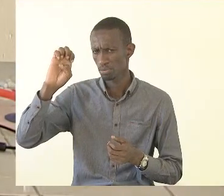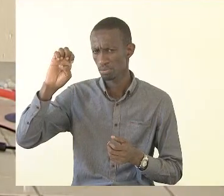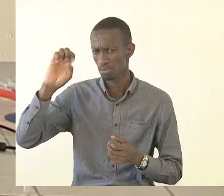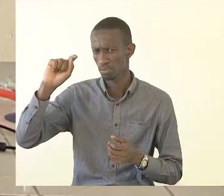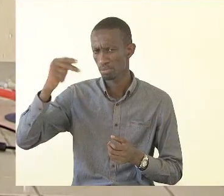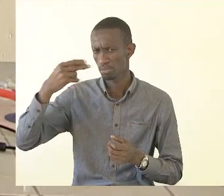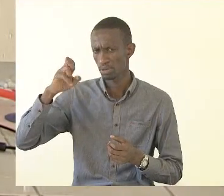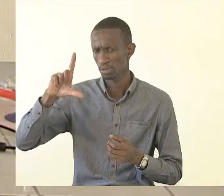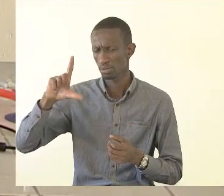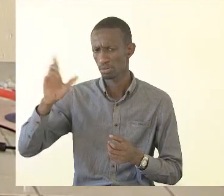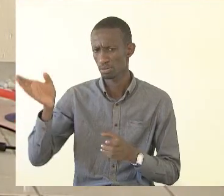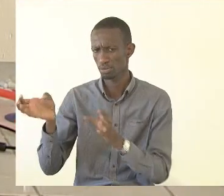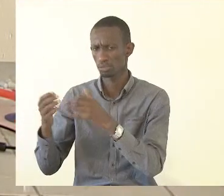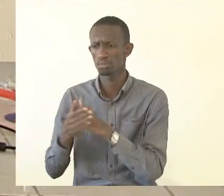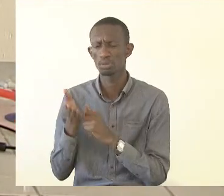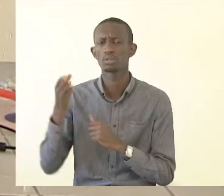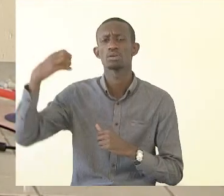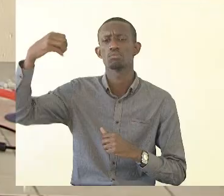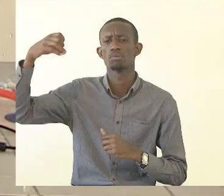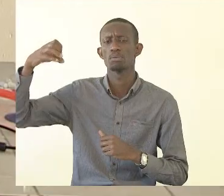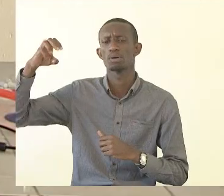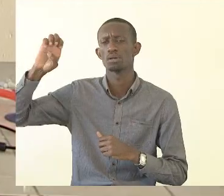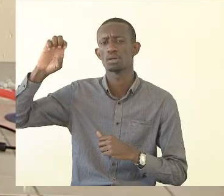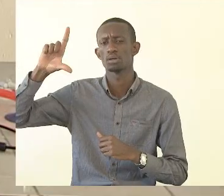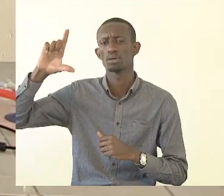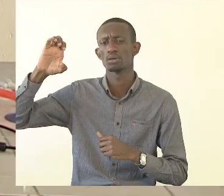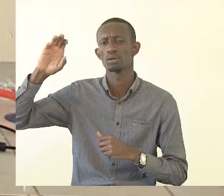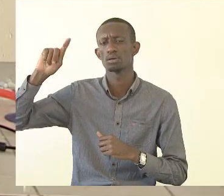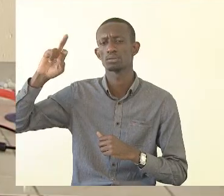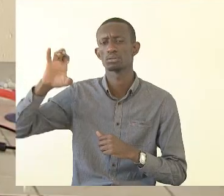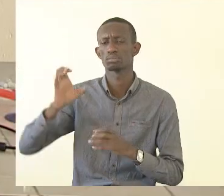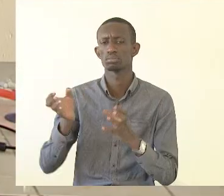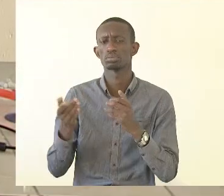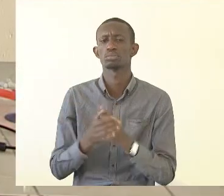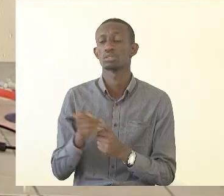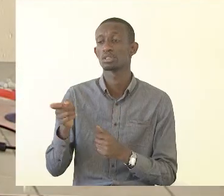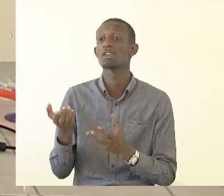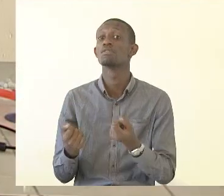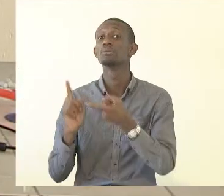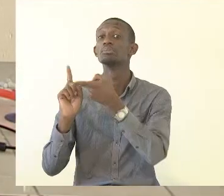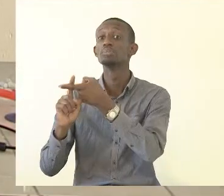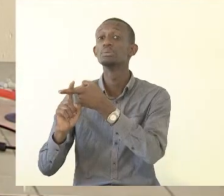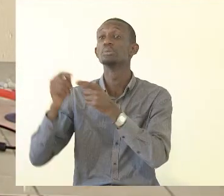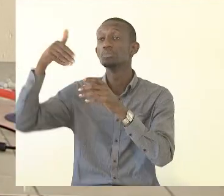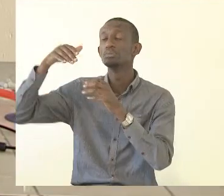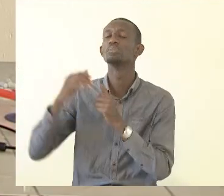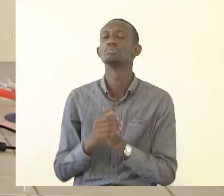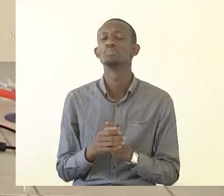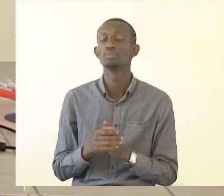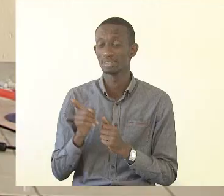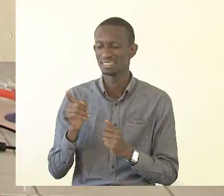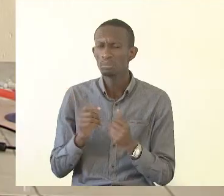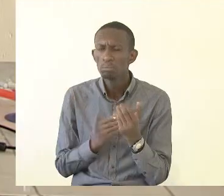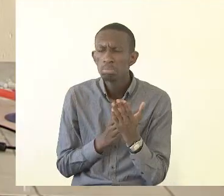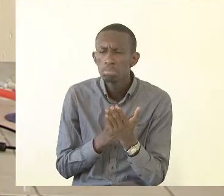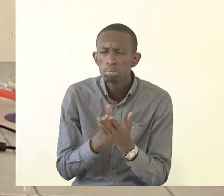donating, has positive inductive effect. So that means it directs other substituents